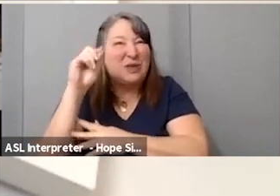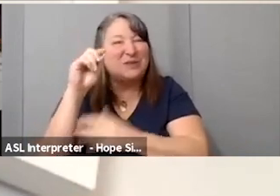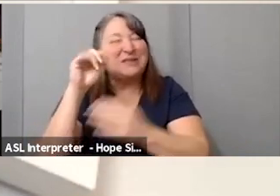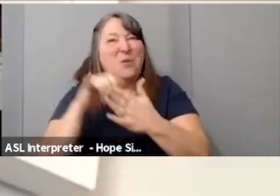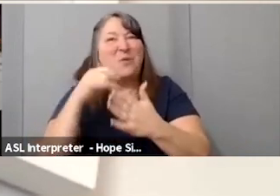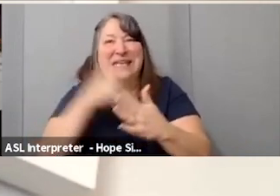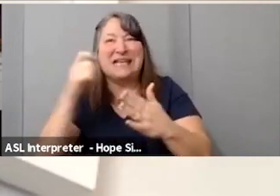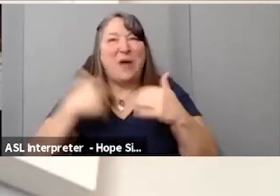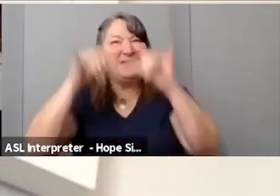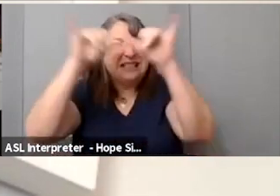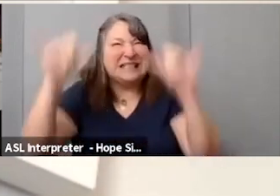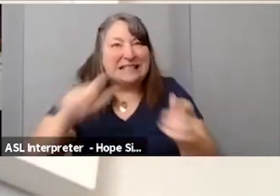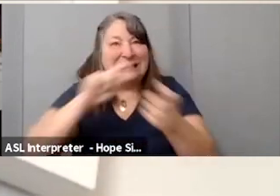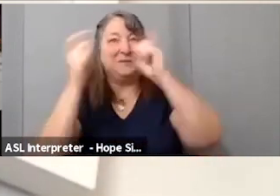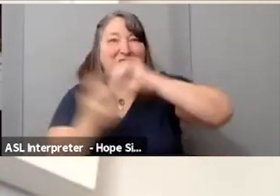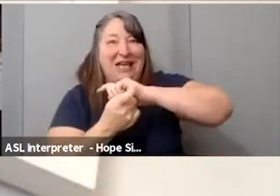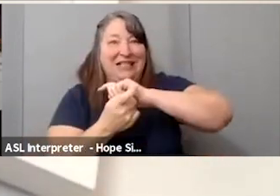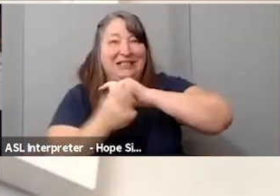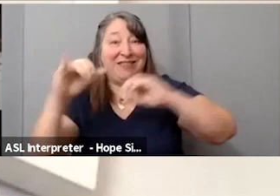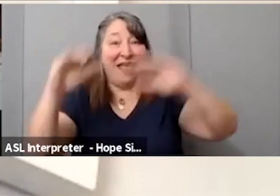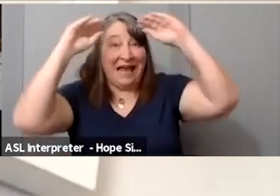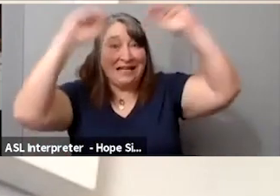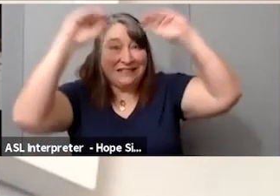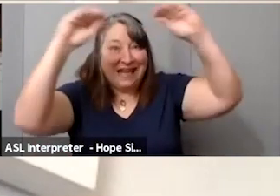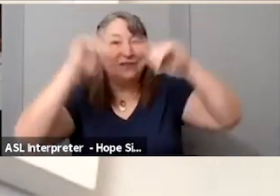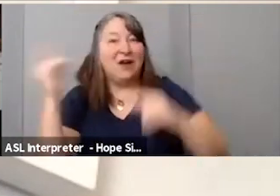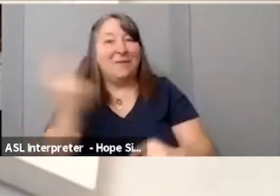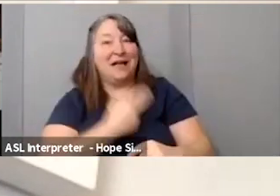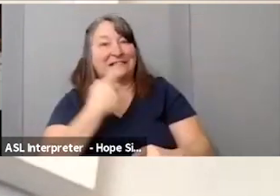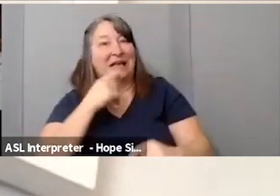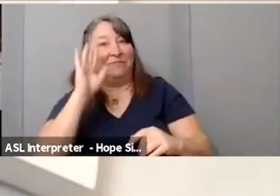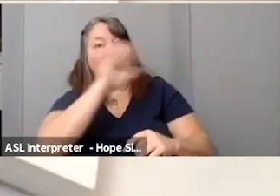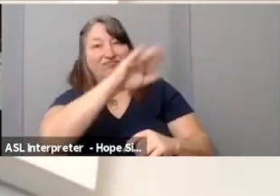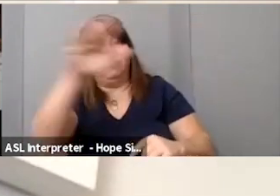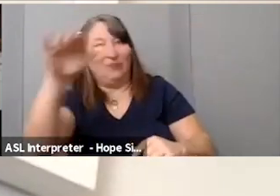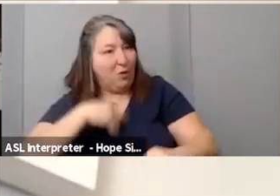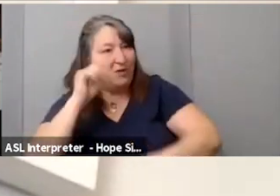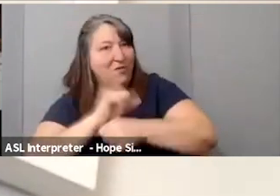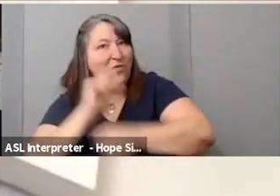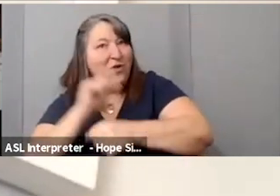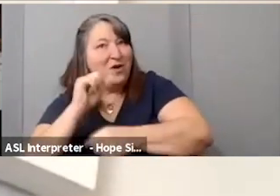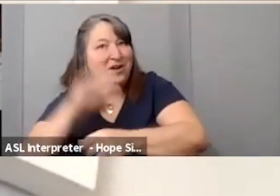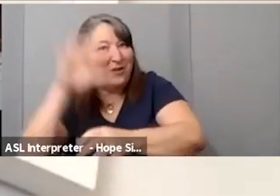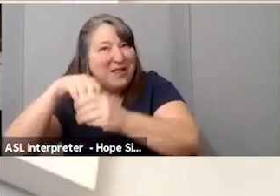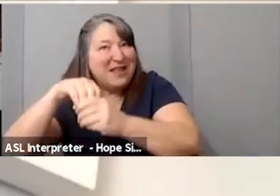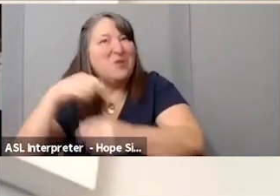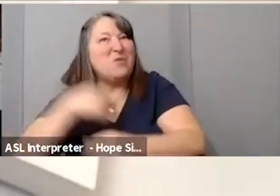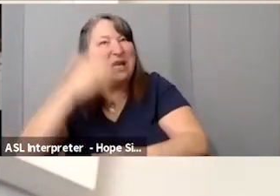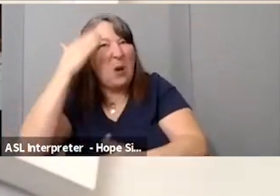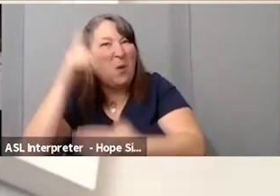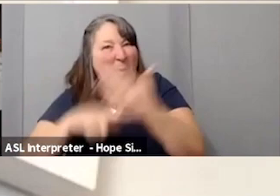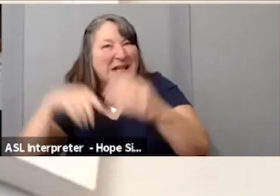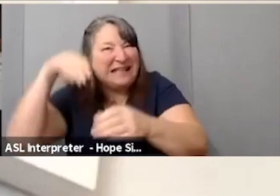happen. And that education is from us sort of saying, look, we've worked on the inside. We know what the inside looks